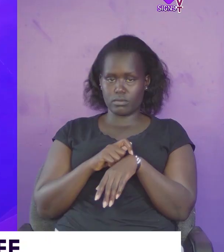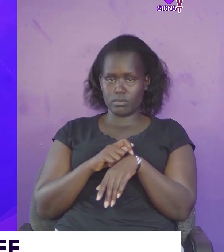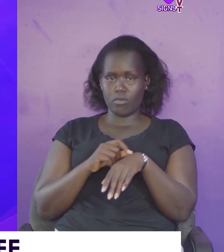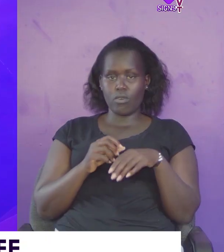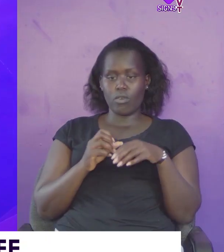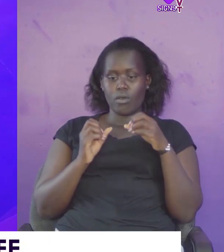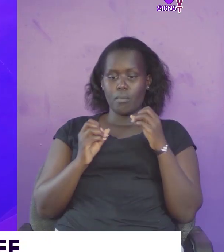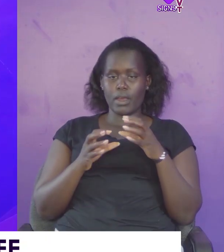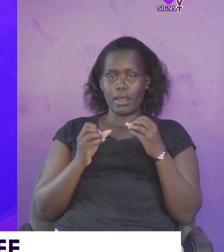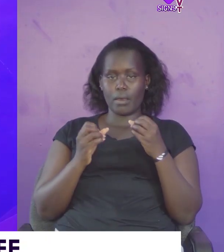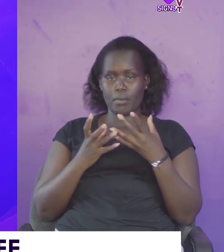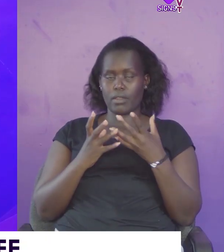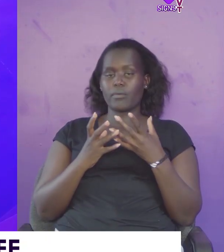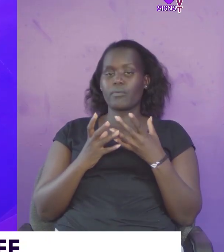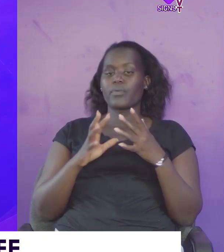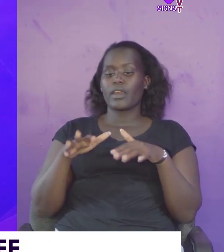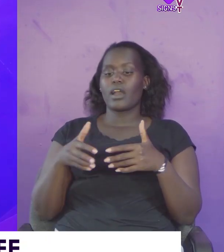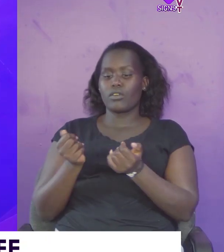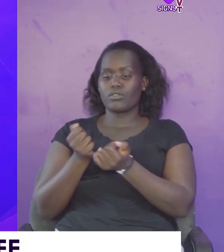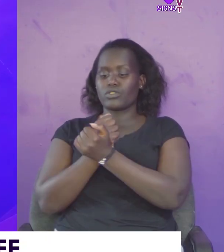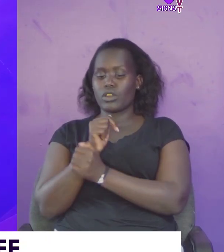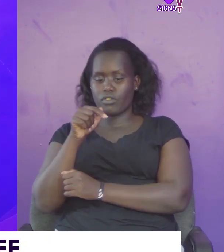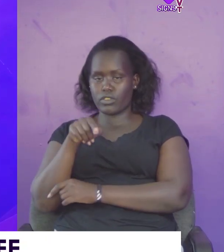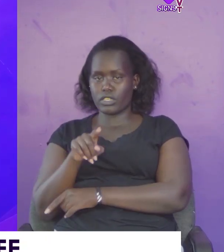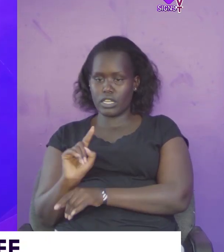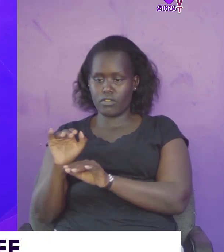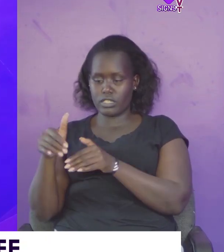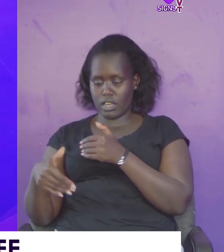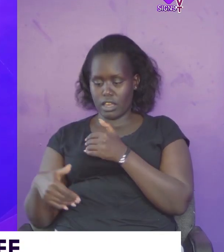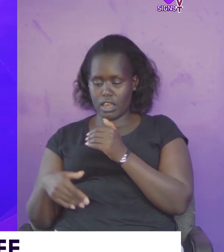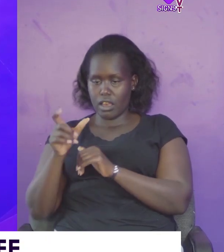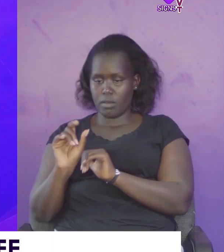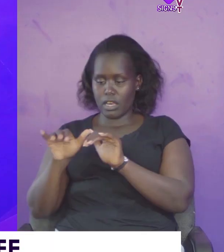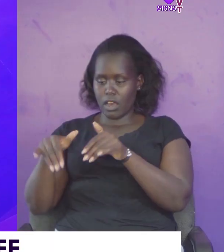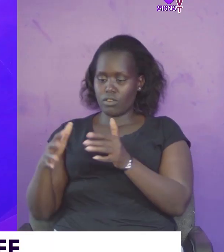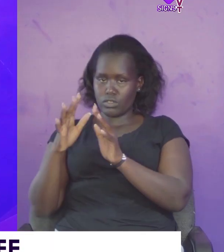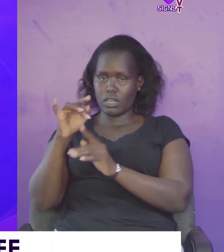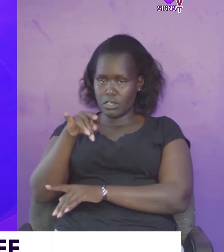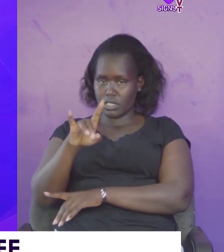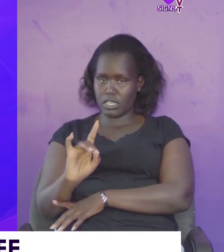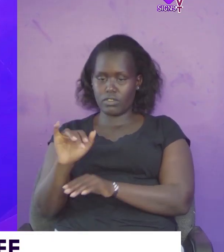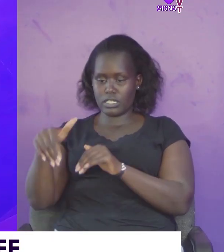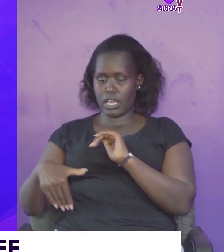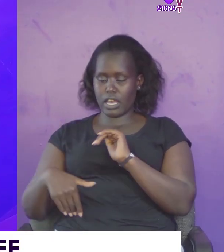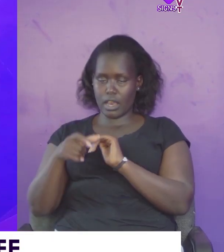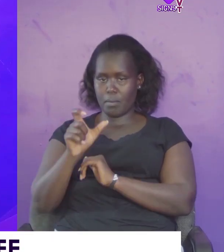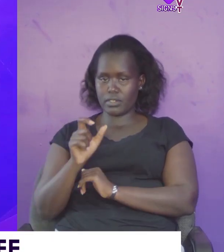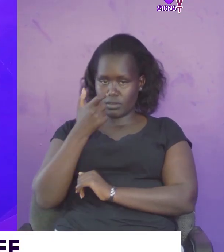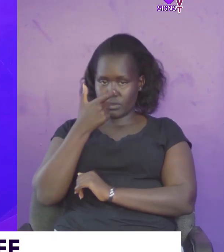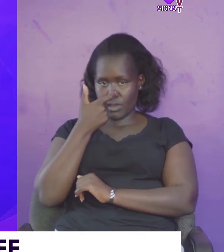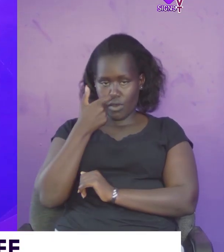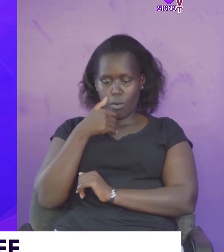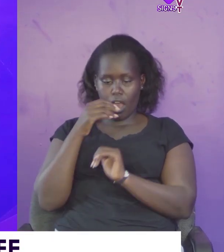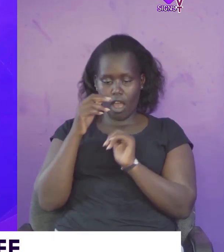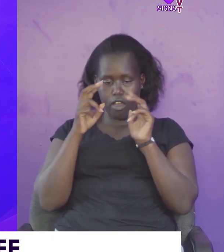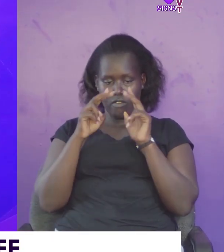many have despaired. How do you love yourself as a young person? How do you celebrate yourself? You know, there are